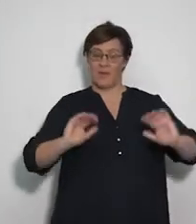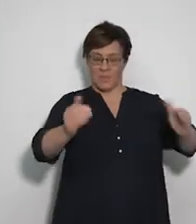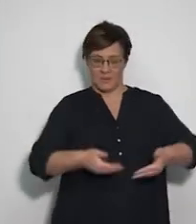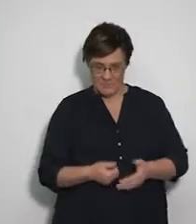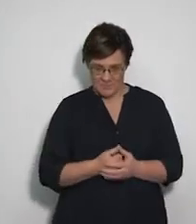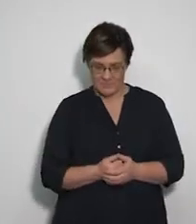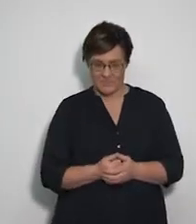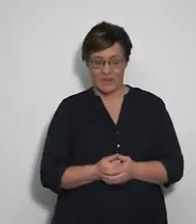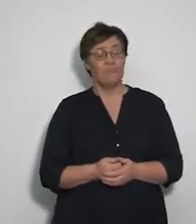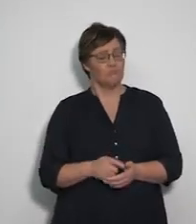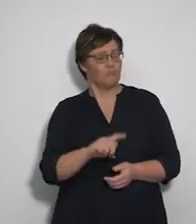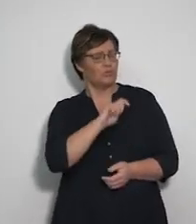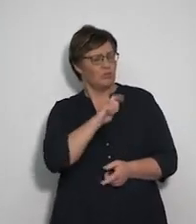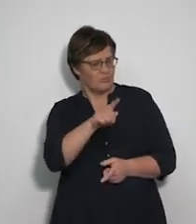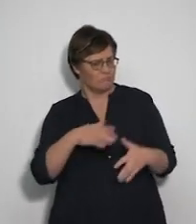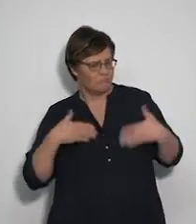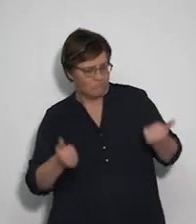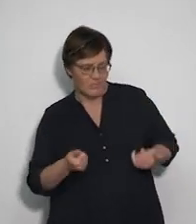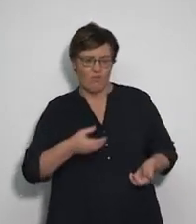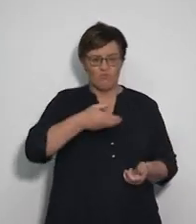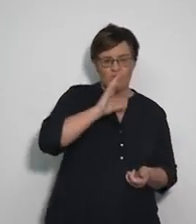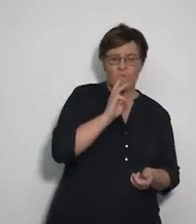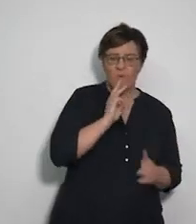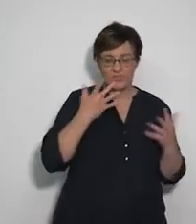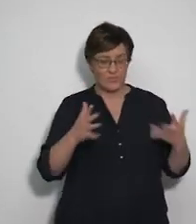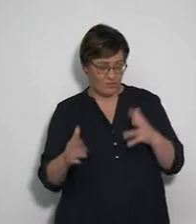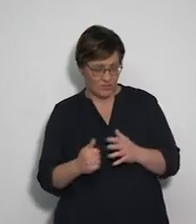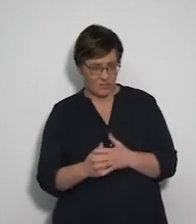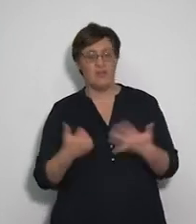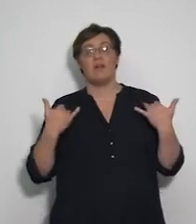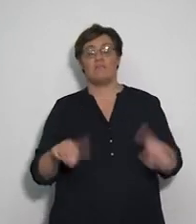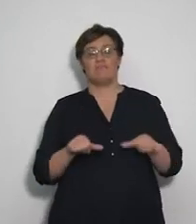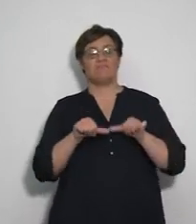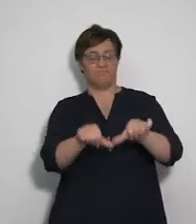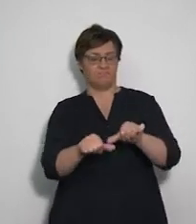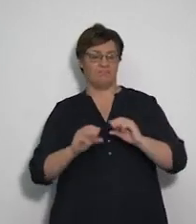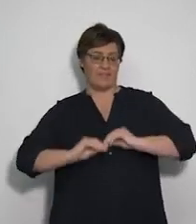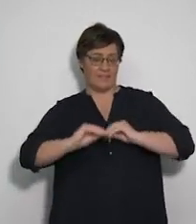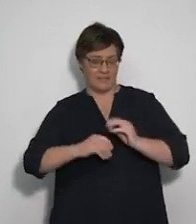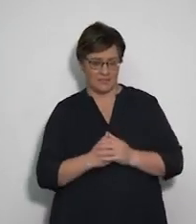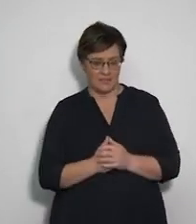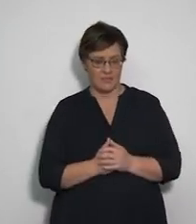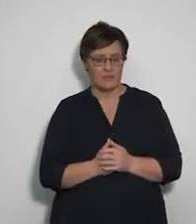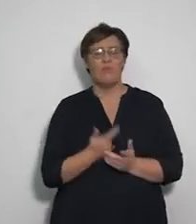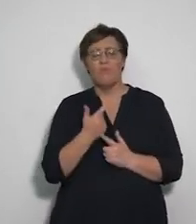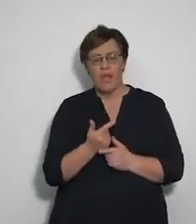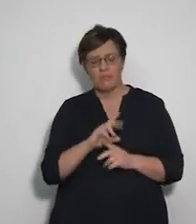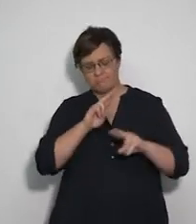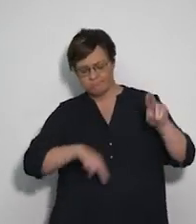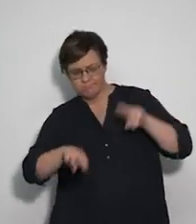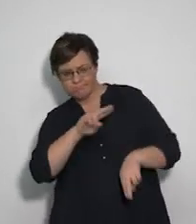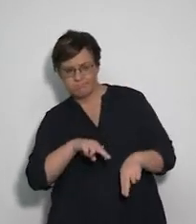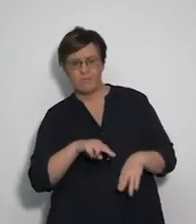Welcome back, life science learners. Trust that you've been able to refresh yourselves. Let's get back into our lesson. Again, we're spending some